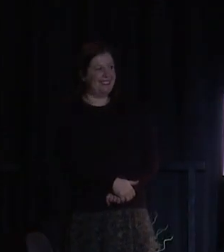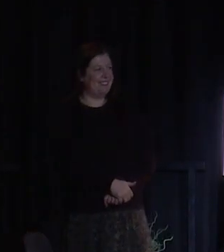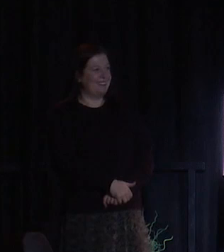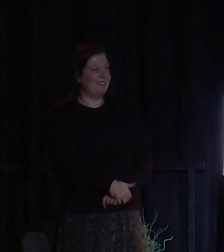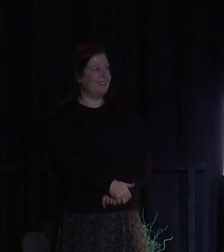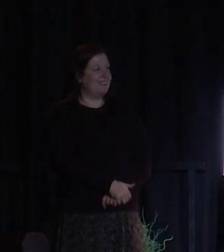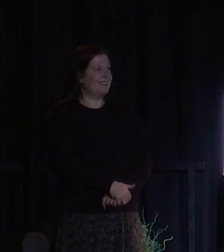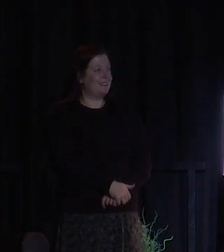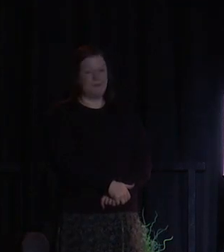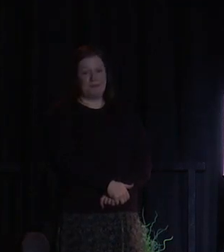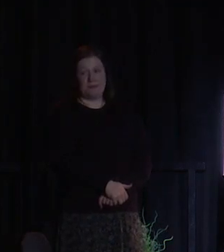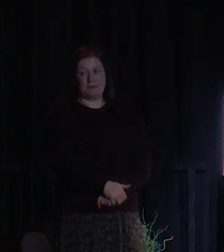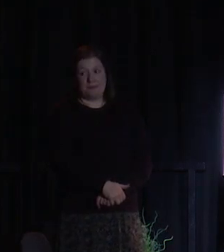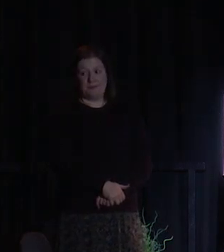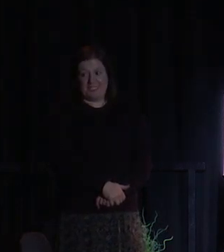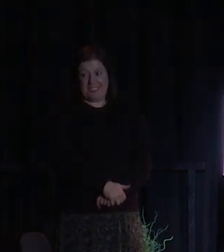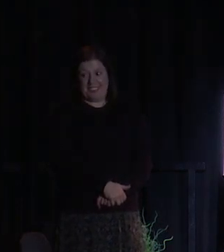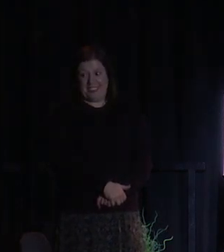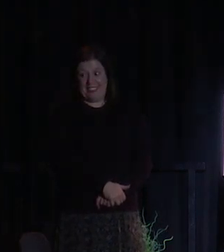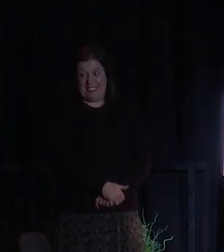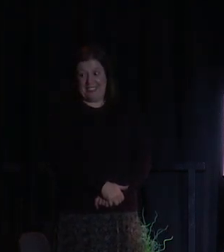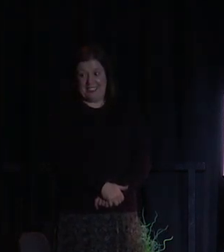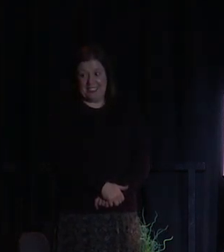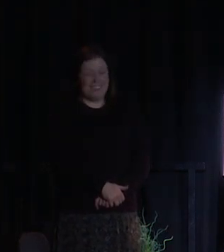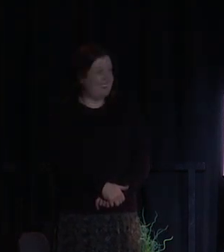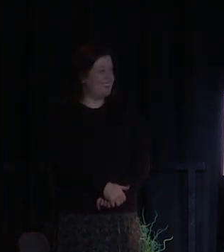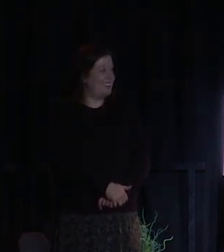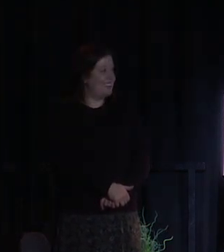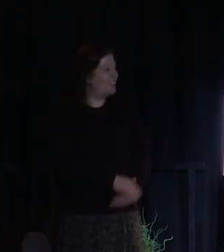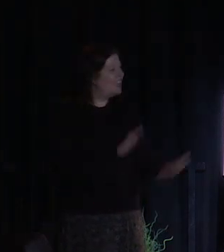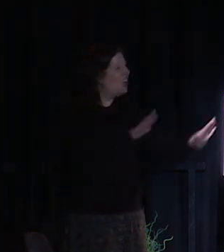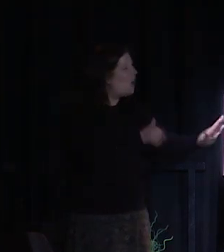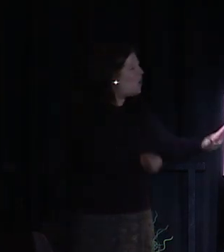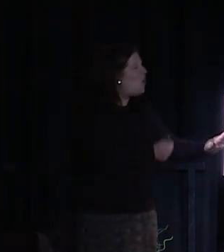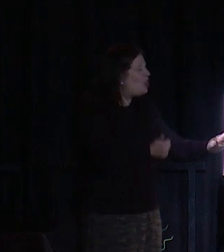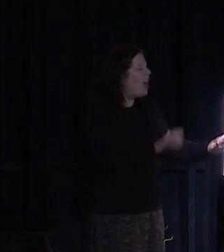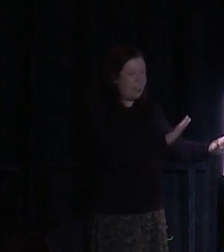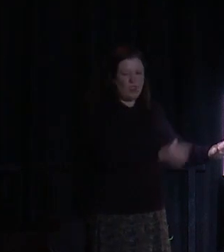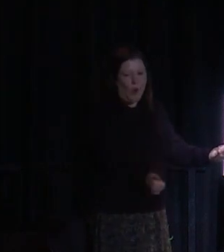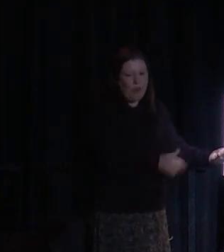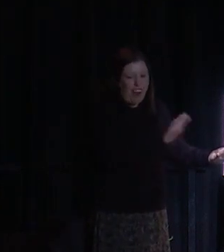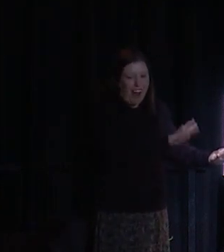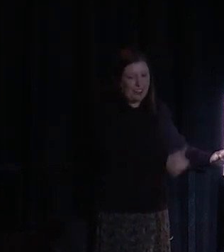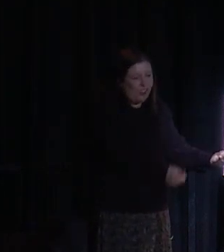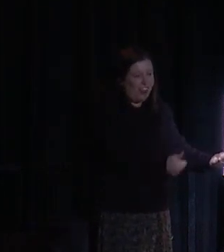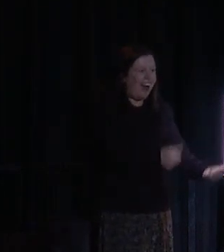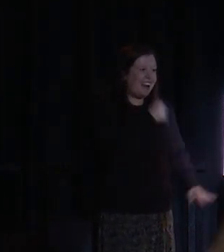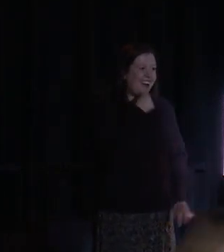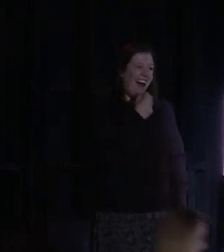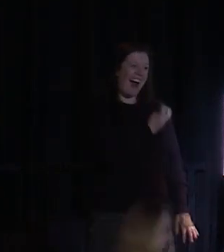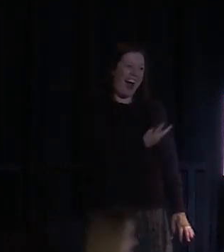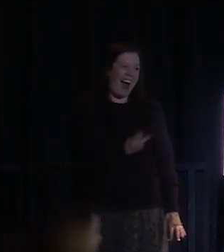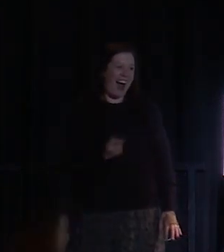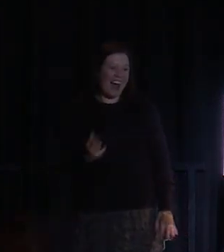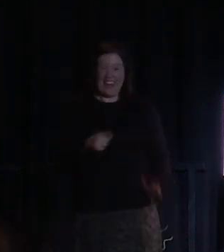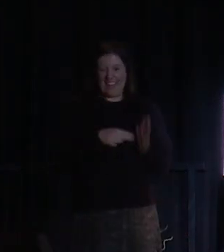Thank you. Thank you very much. Indeed, you're doing all right. There we are, you're doing all right. Oh, this is nice. So everyone